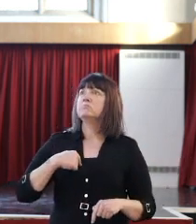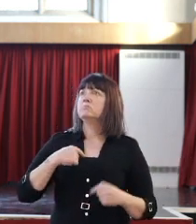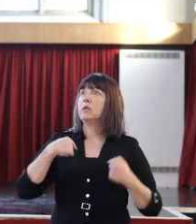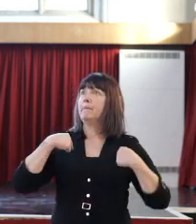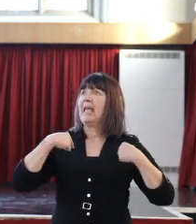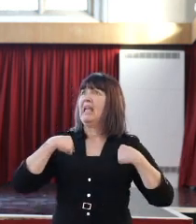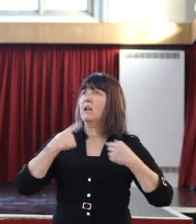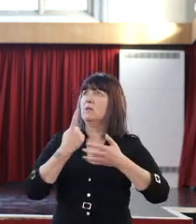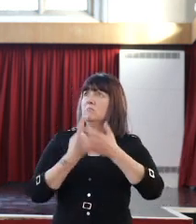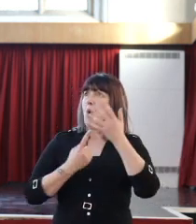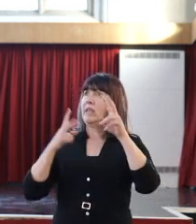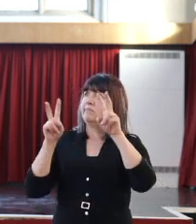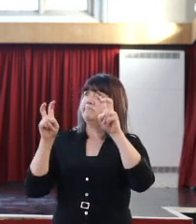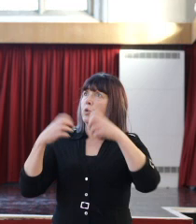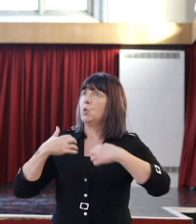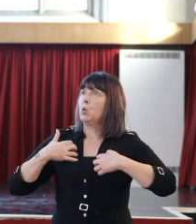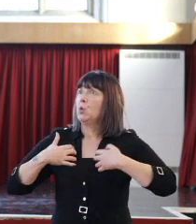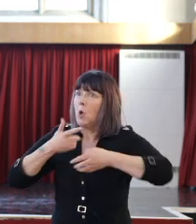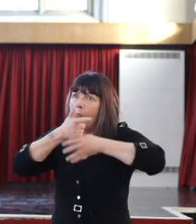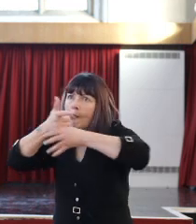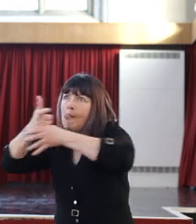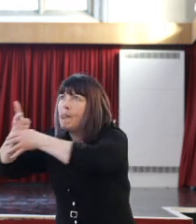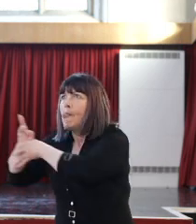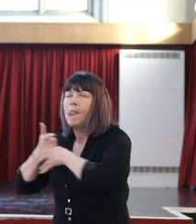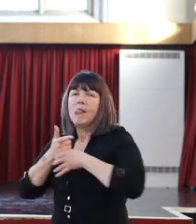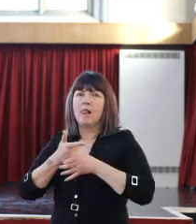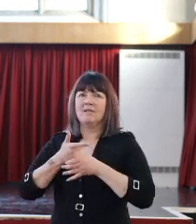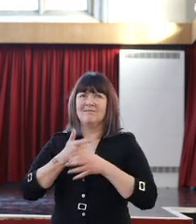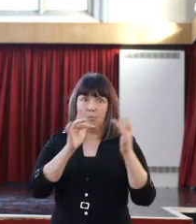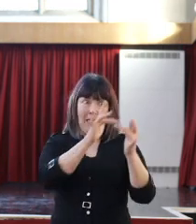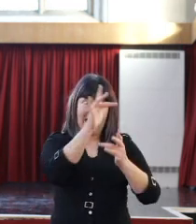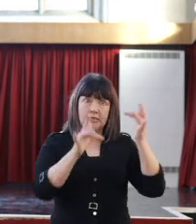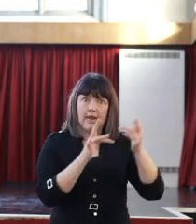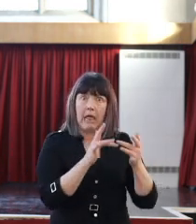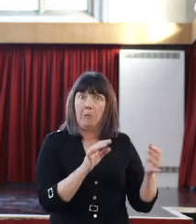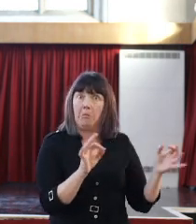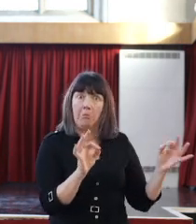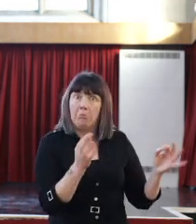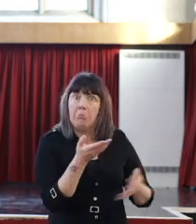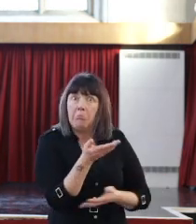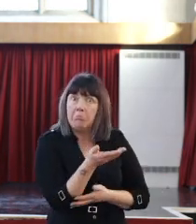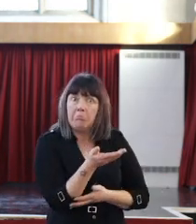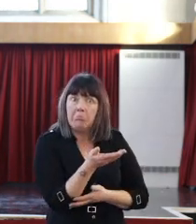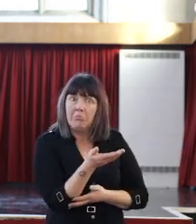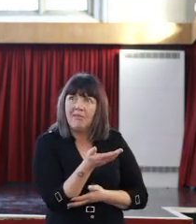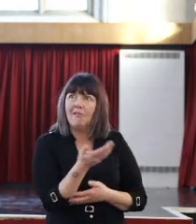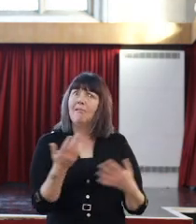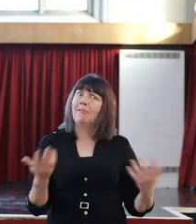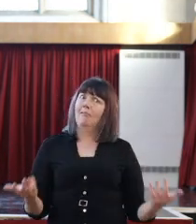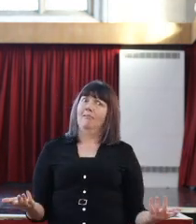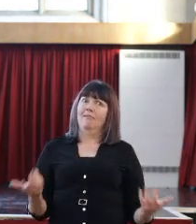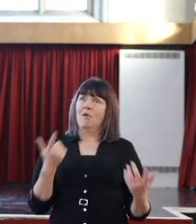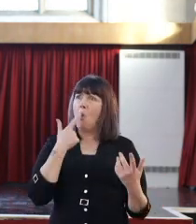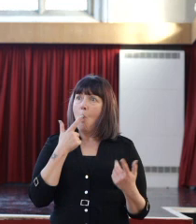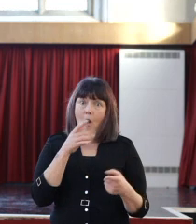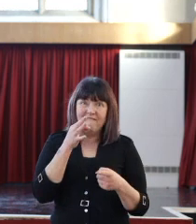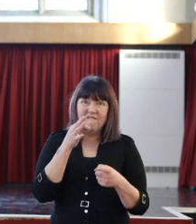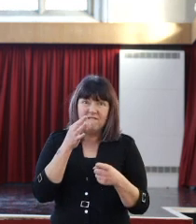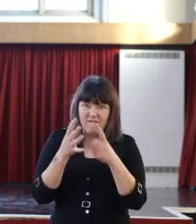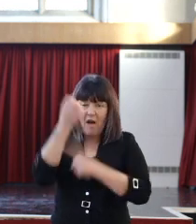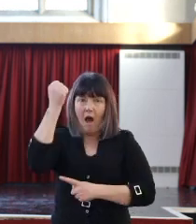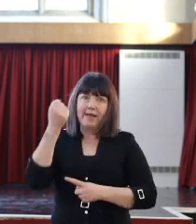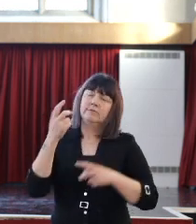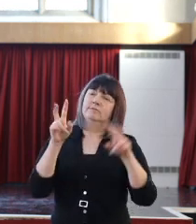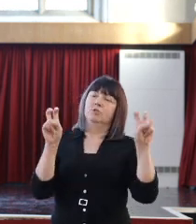was interested in creating videos. There was no information on the internet to help you learn. It was even more difficult to find dedicated places online to geek